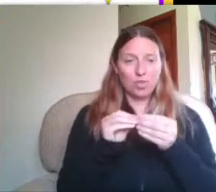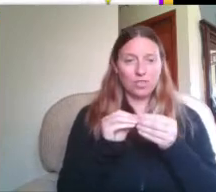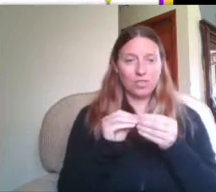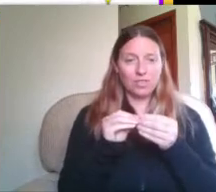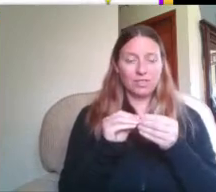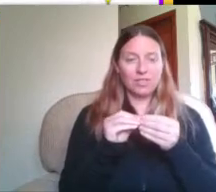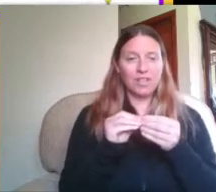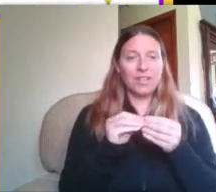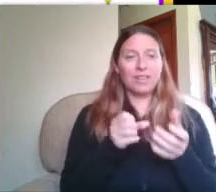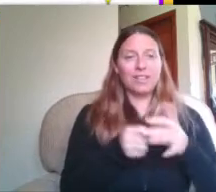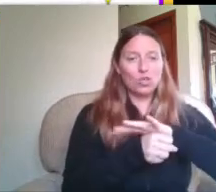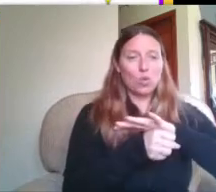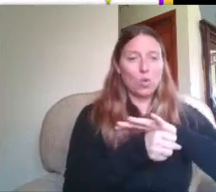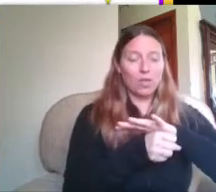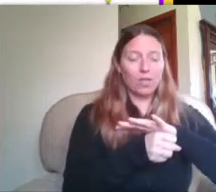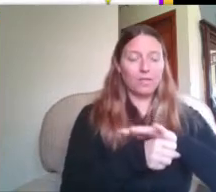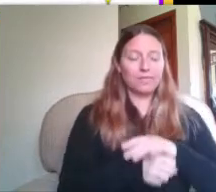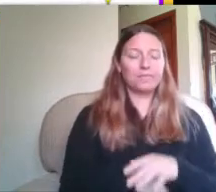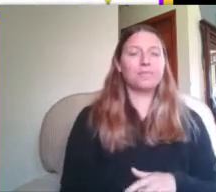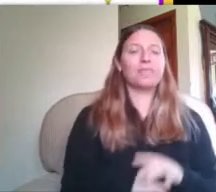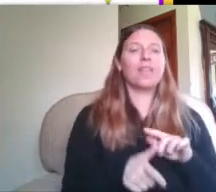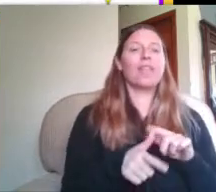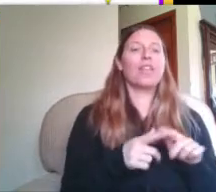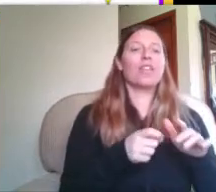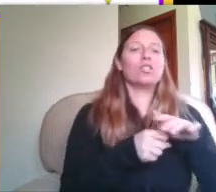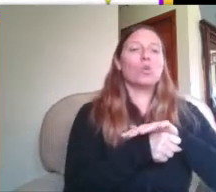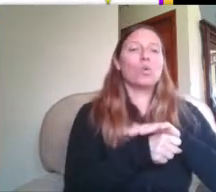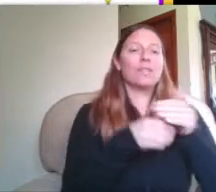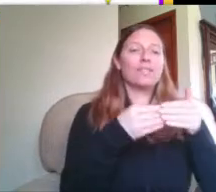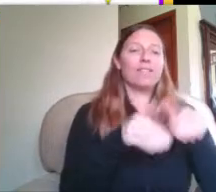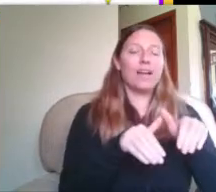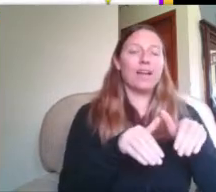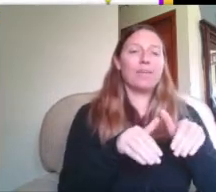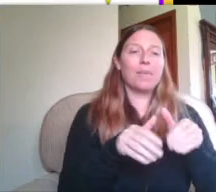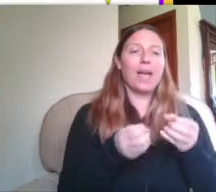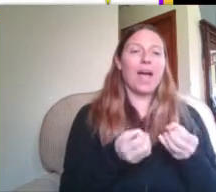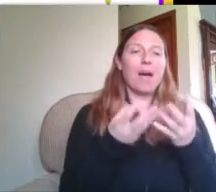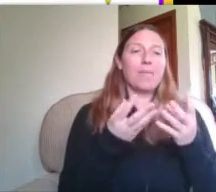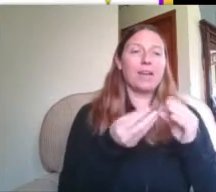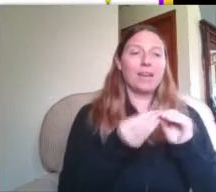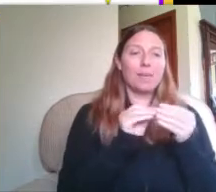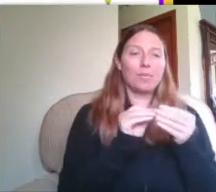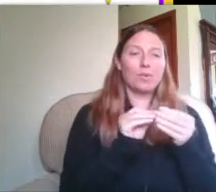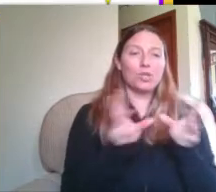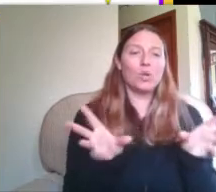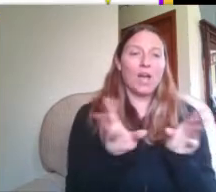Then you need to divide the total by the amount of numbers you added together.